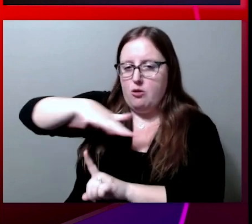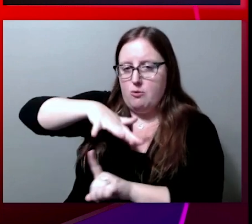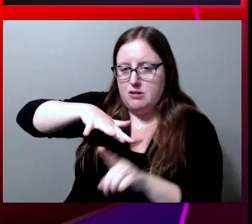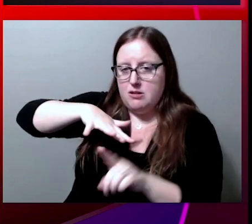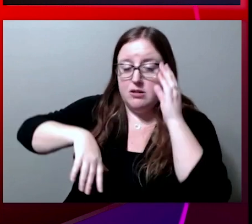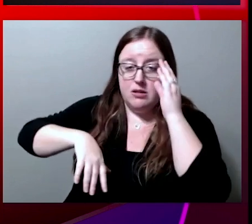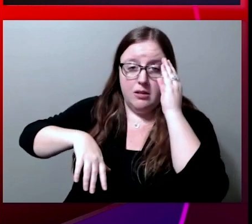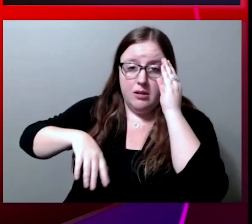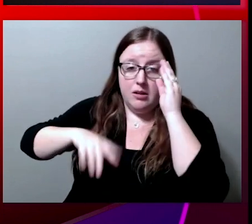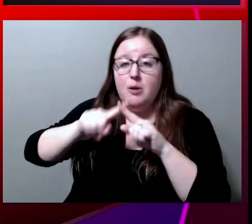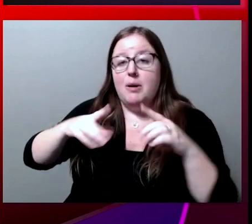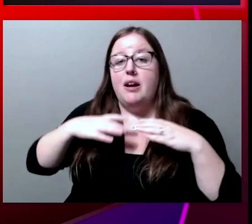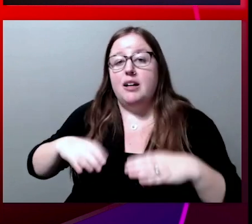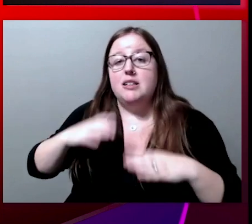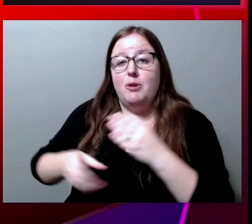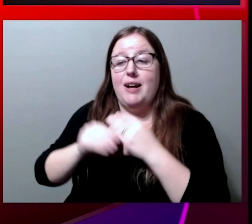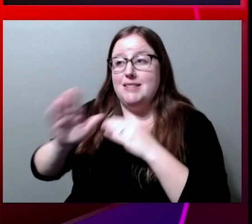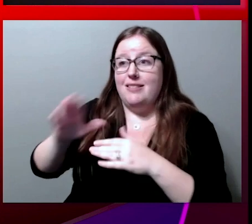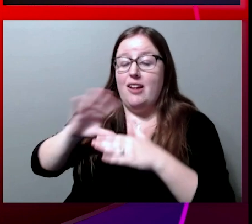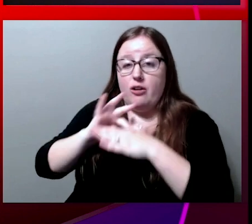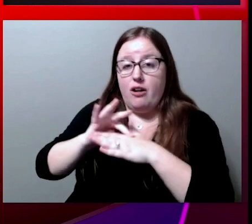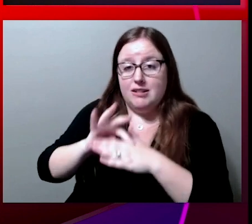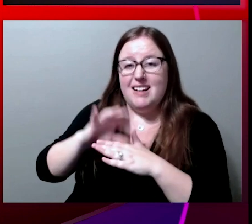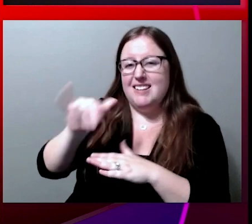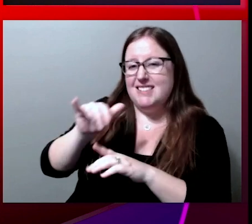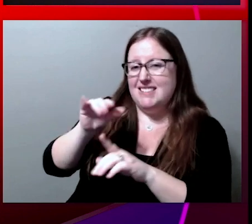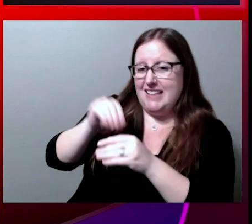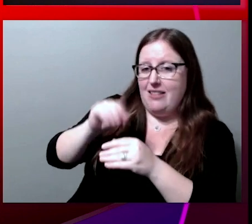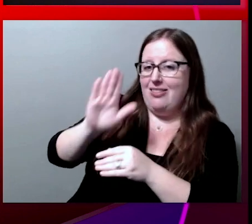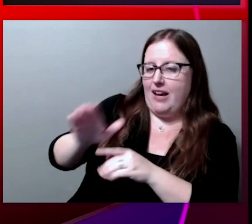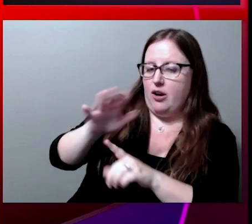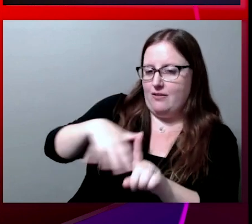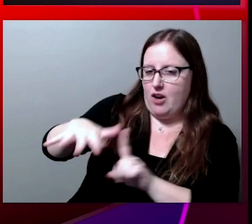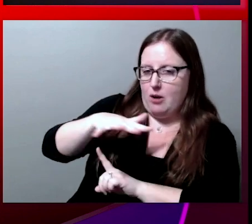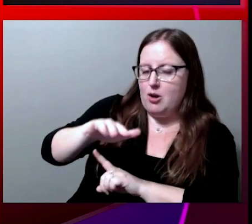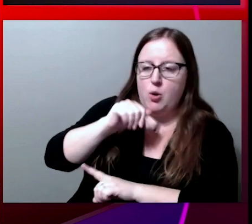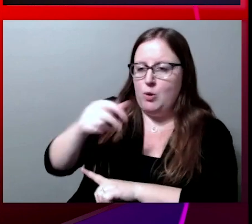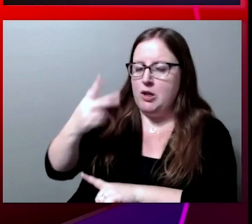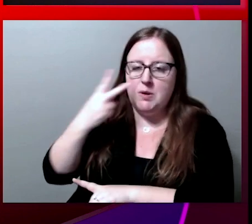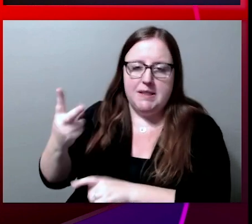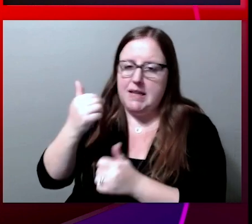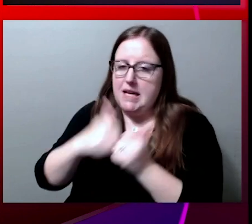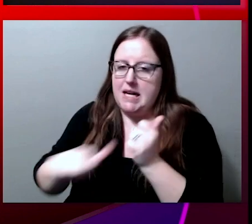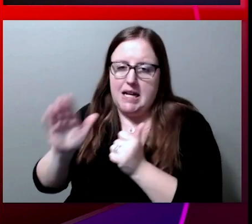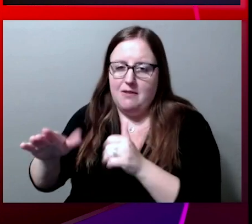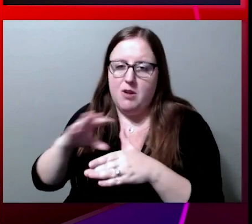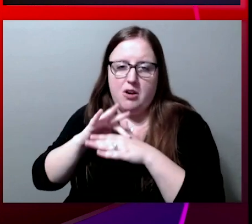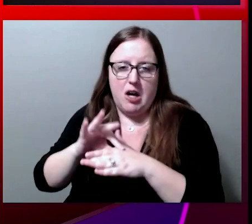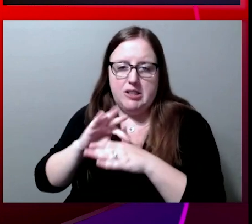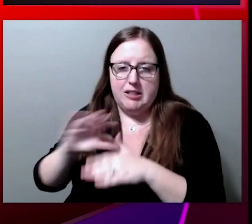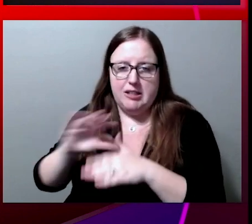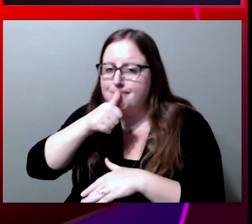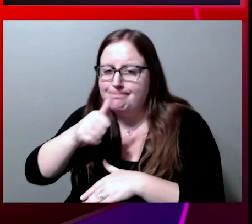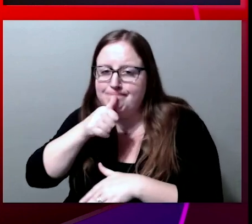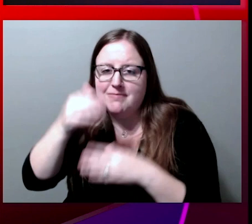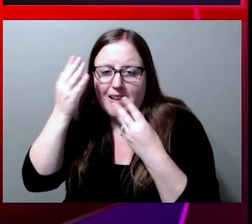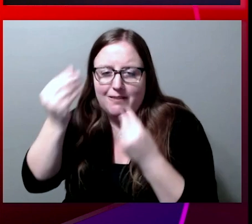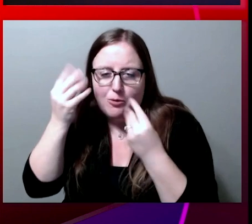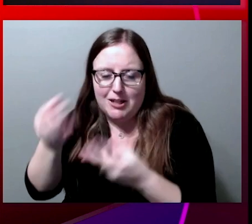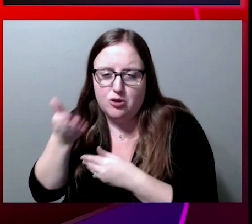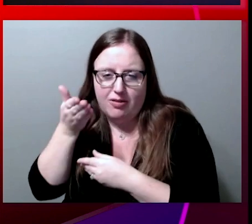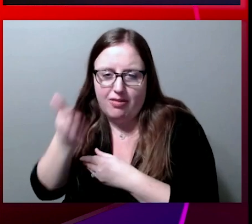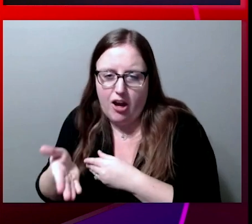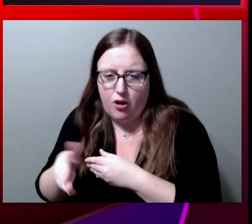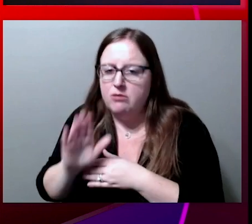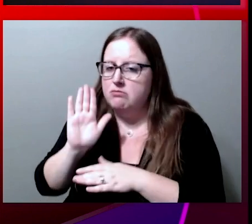adds their content in it, it all lives in their environment. So we don't get to see any of the contents or proprietary contents that are in there. You own all